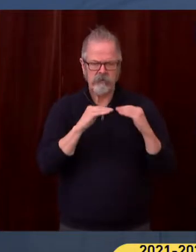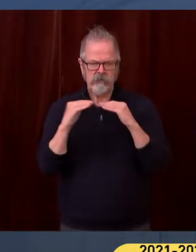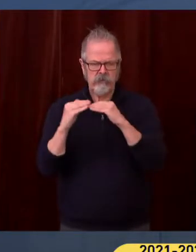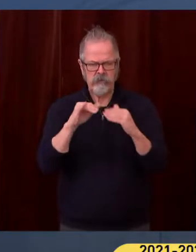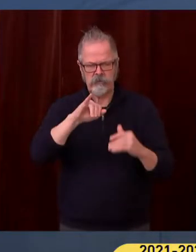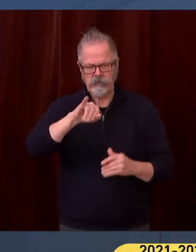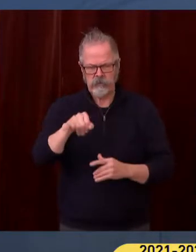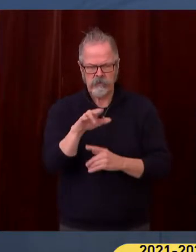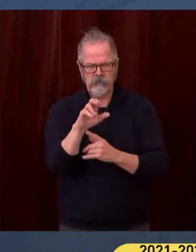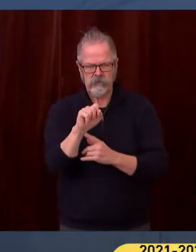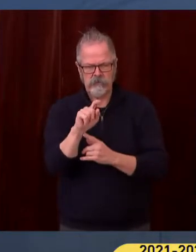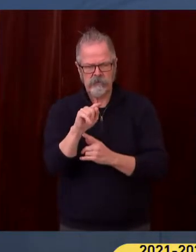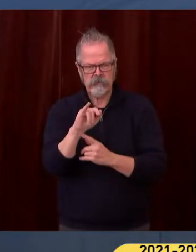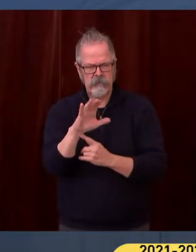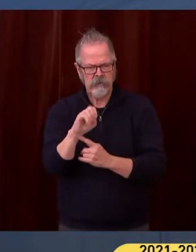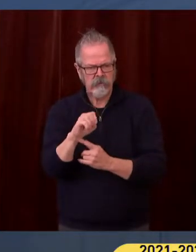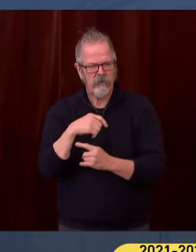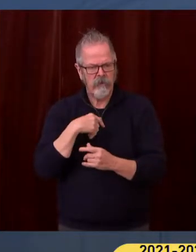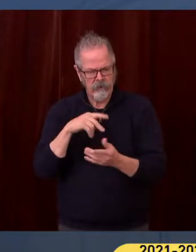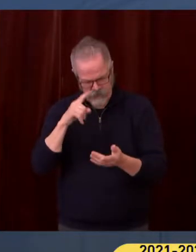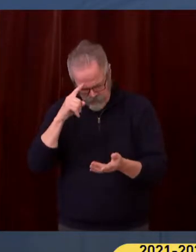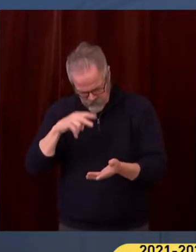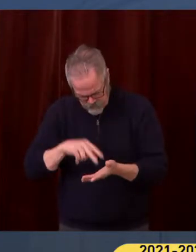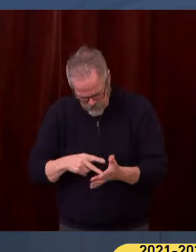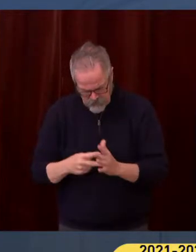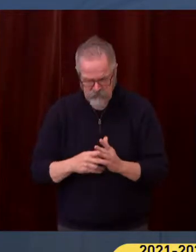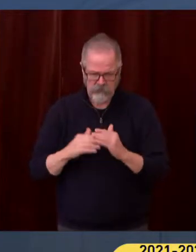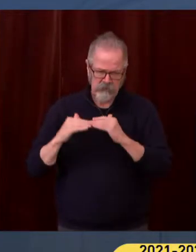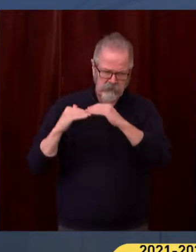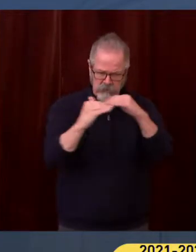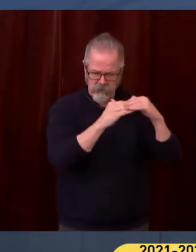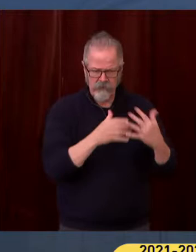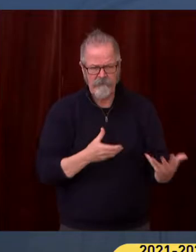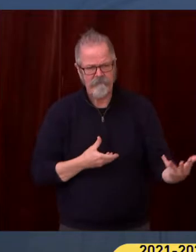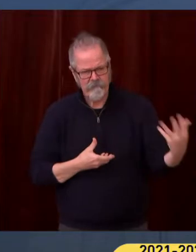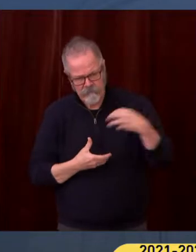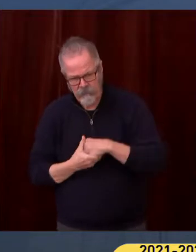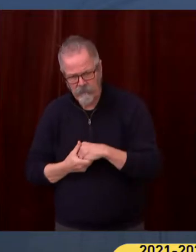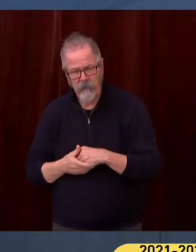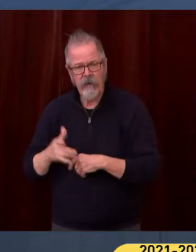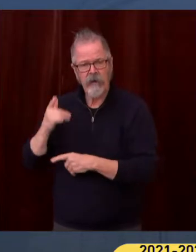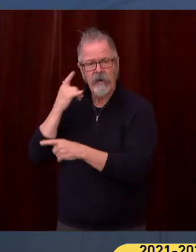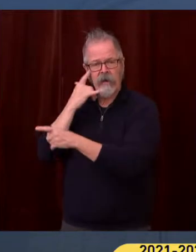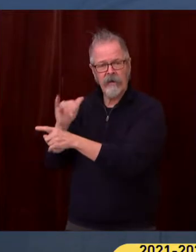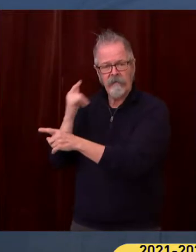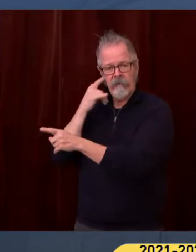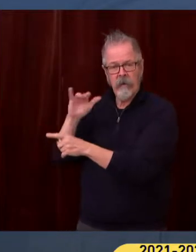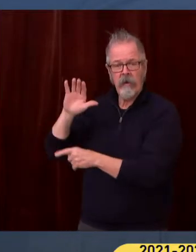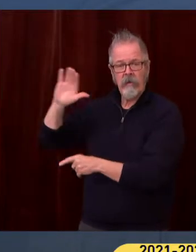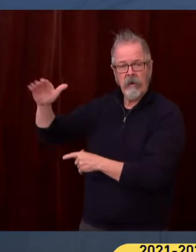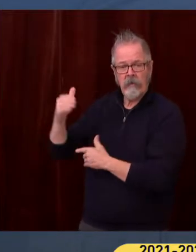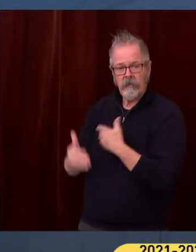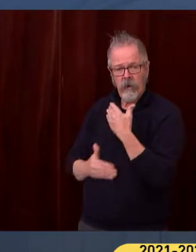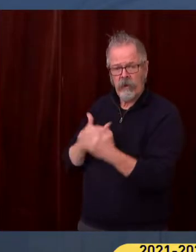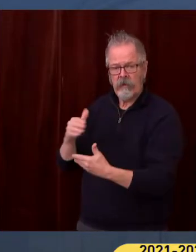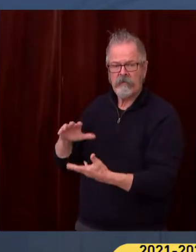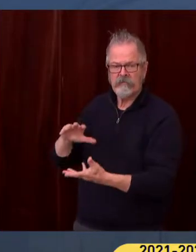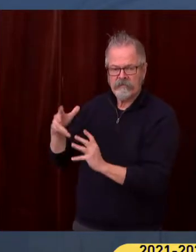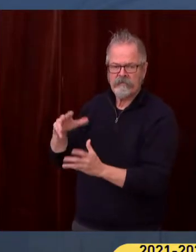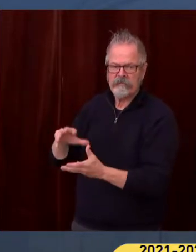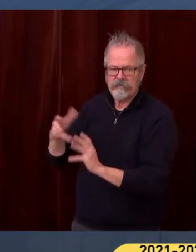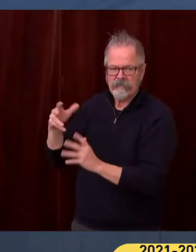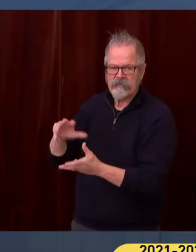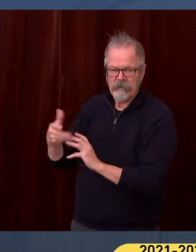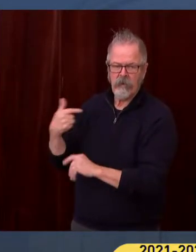experience. We've built on it. We've made it better by embracing much more intentional environmental justice measures. So